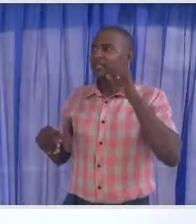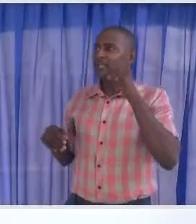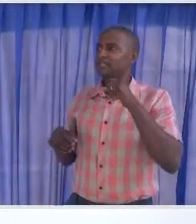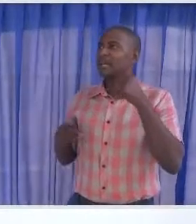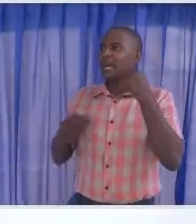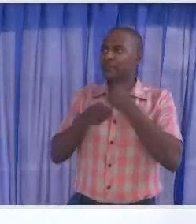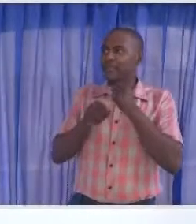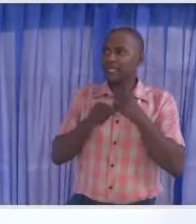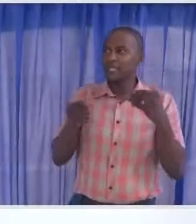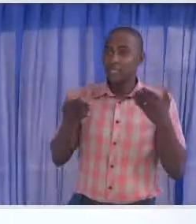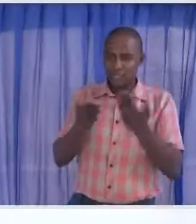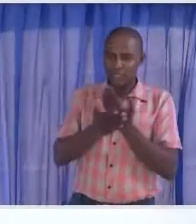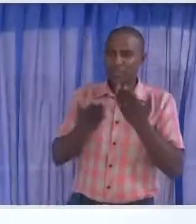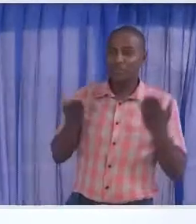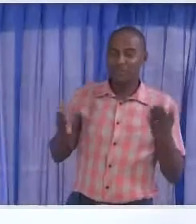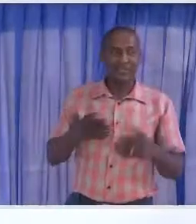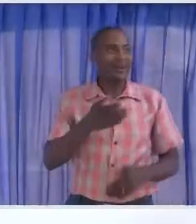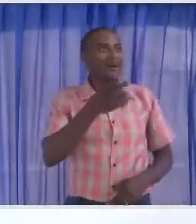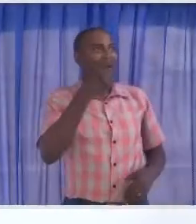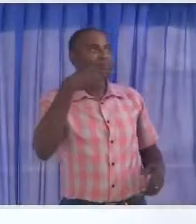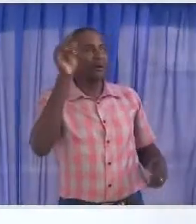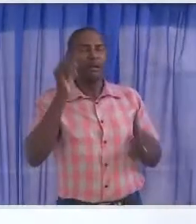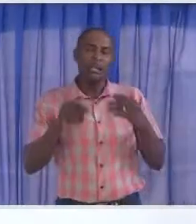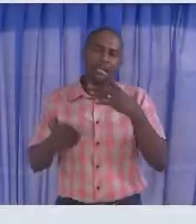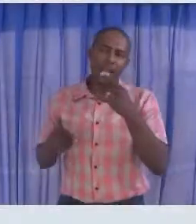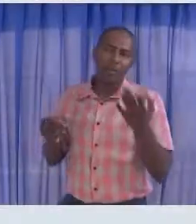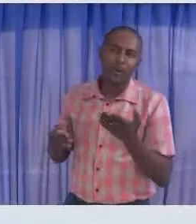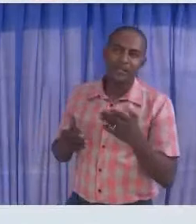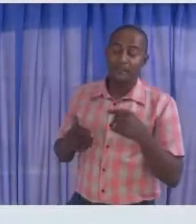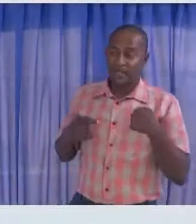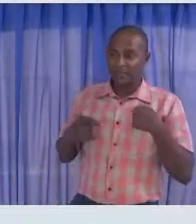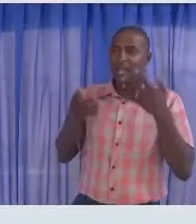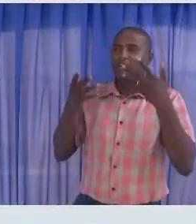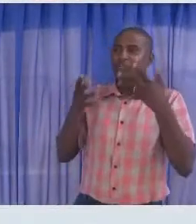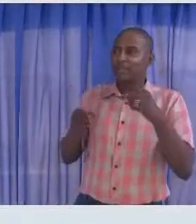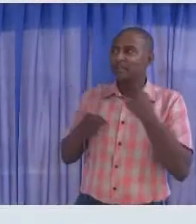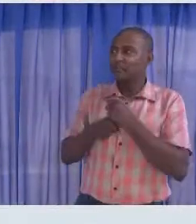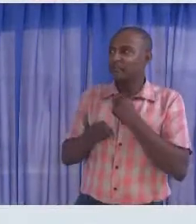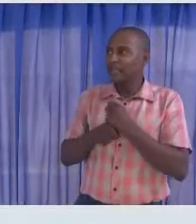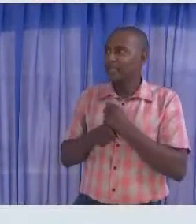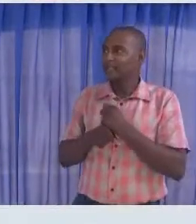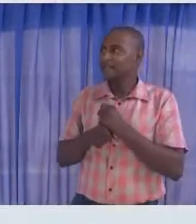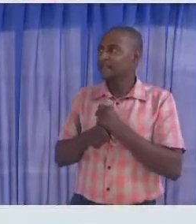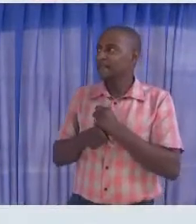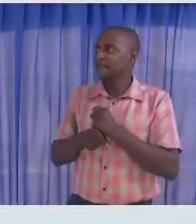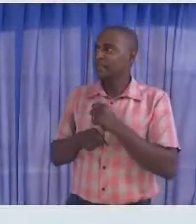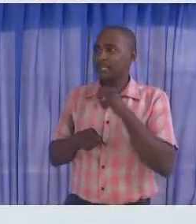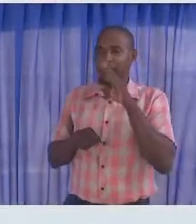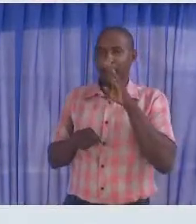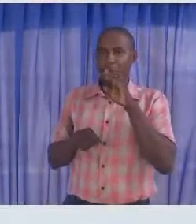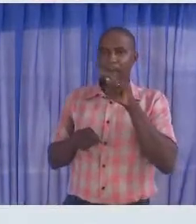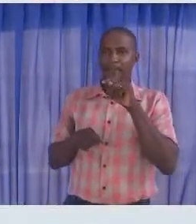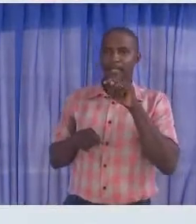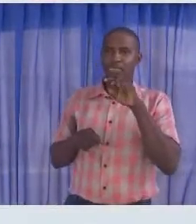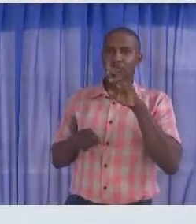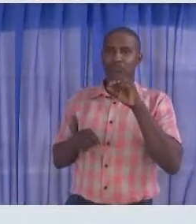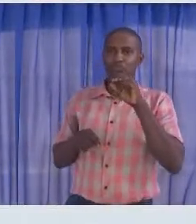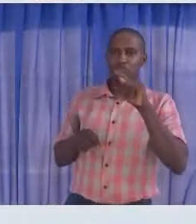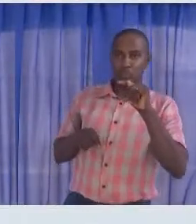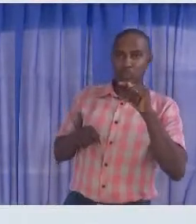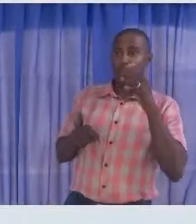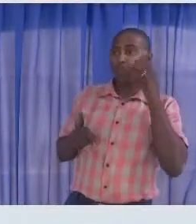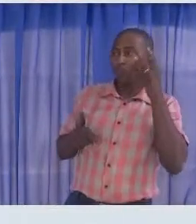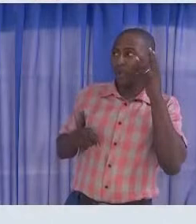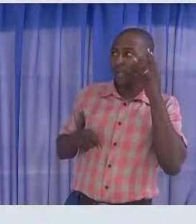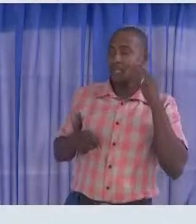making new products out there. You go. Like what? What product? I've already made beetroot wine. Wow. Yes. Beetroot jam. I've